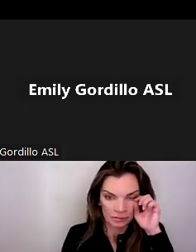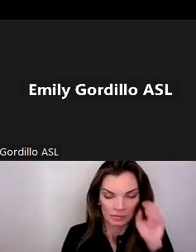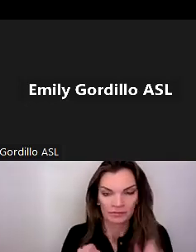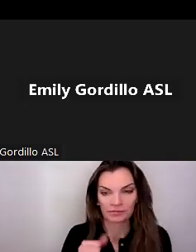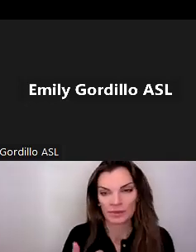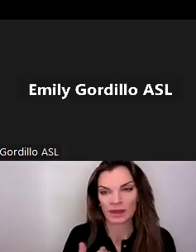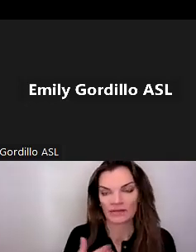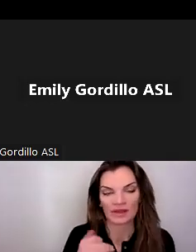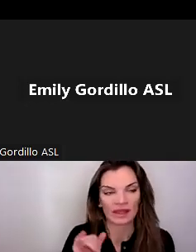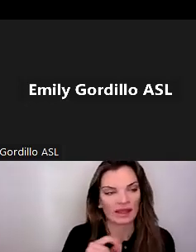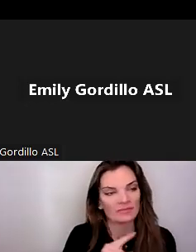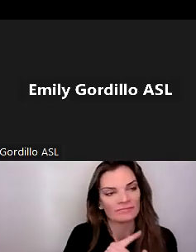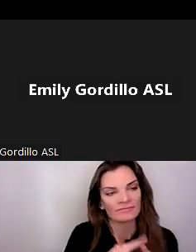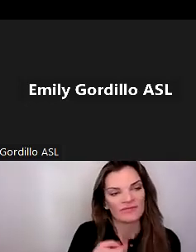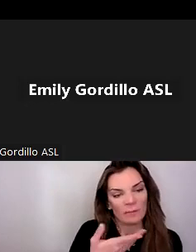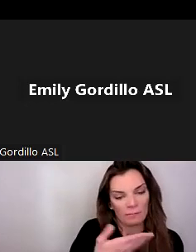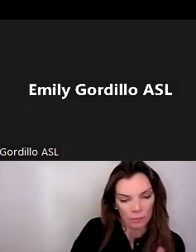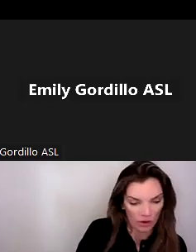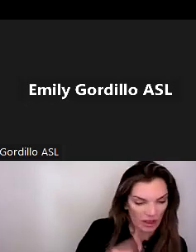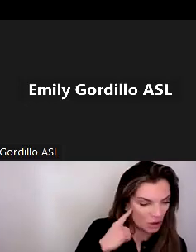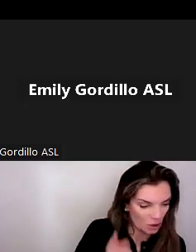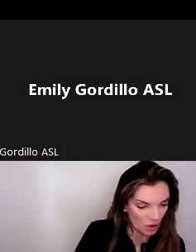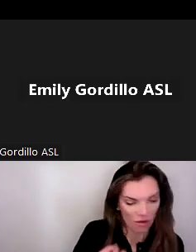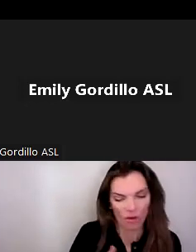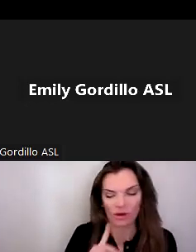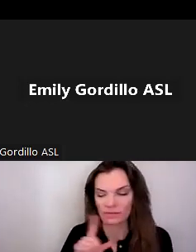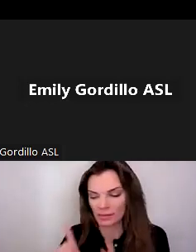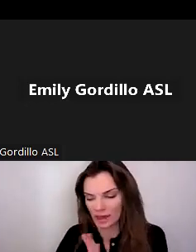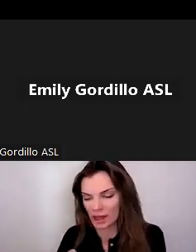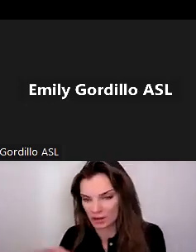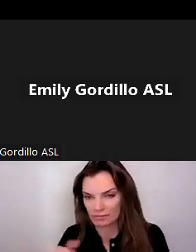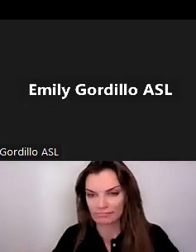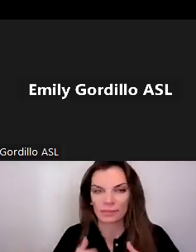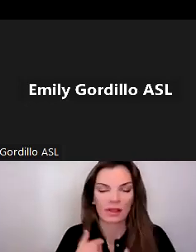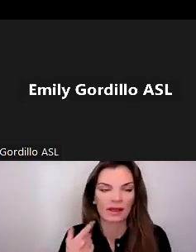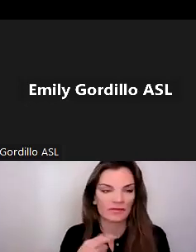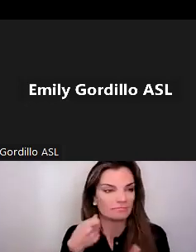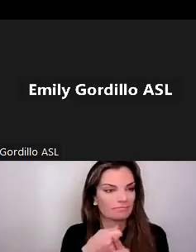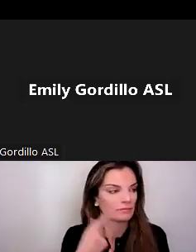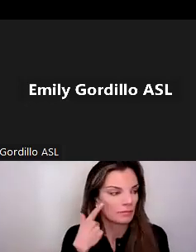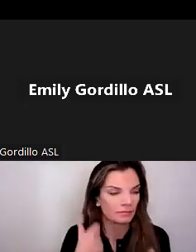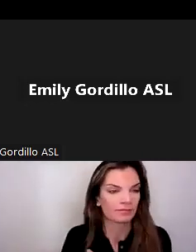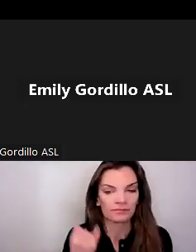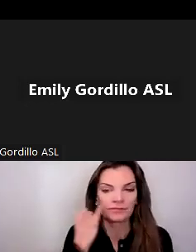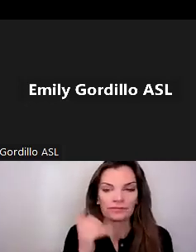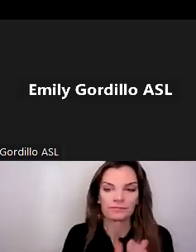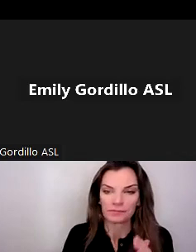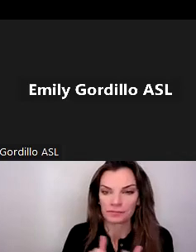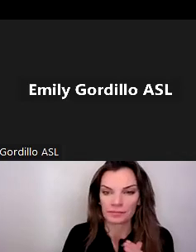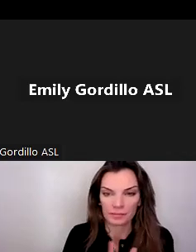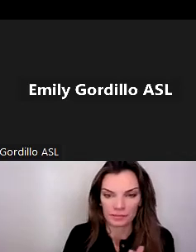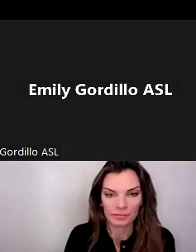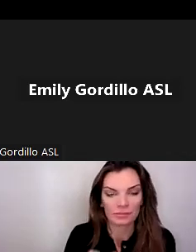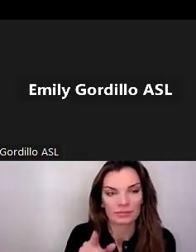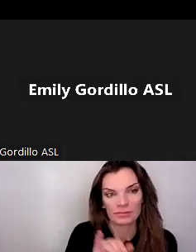ototoxic hearing loss. You could have somebody who had frequent ear infections, especially frequent ear infections that went